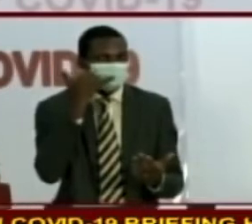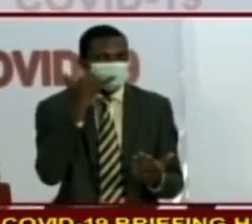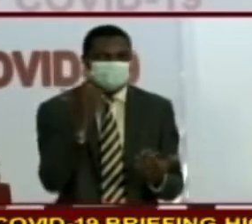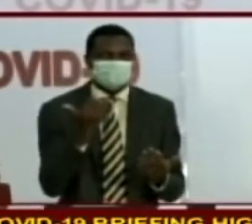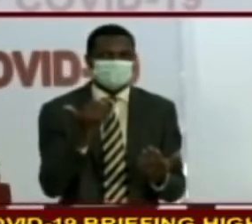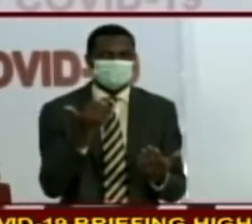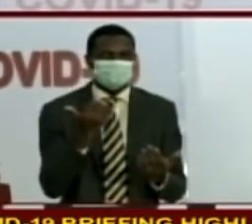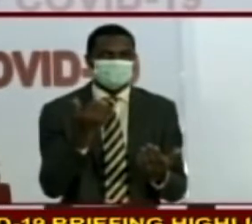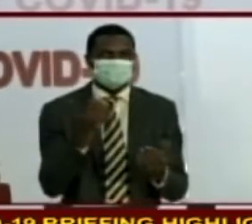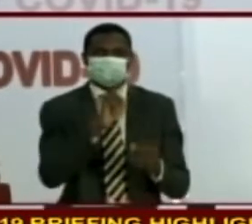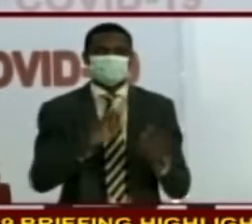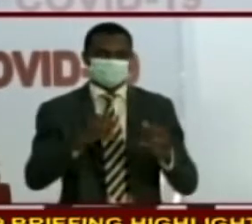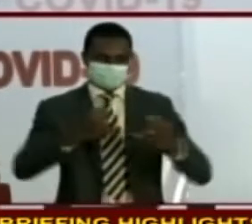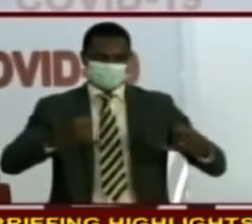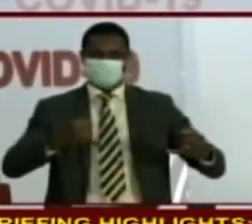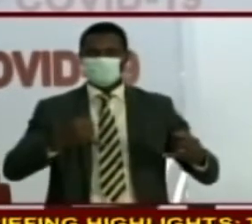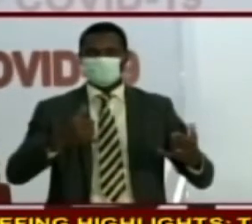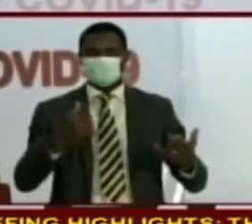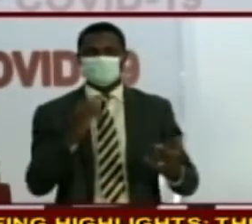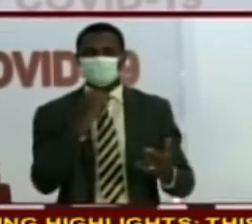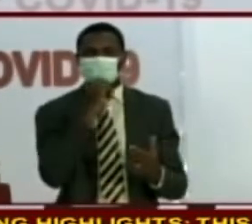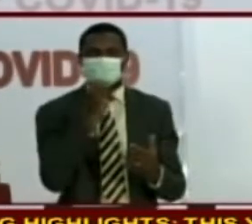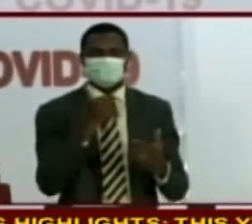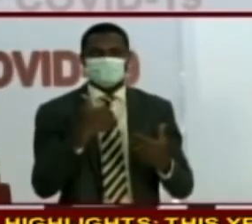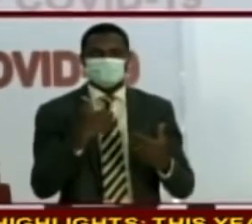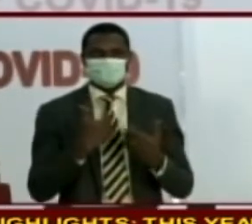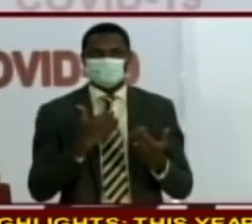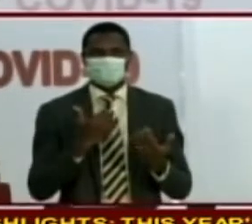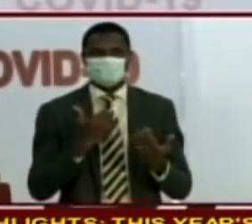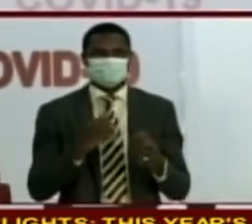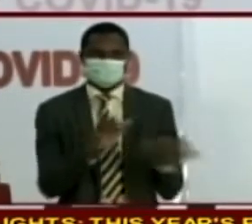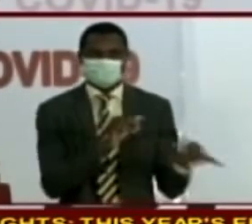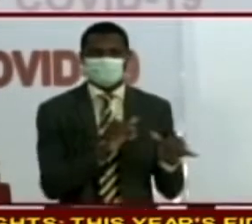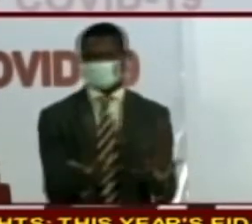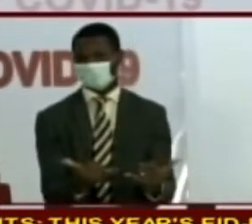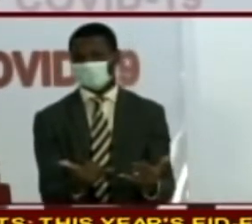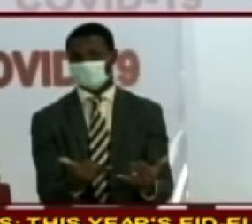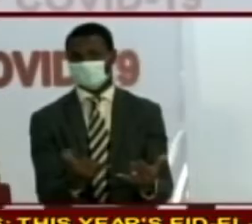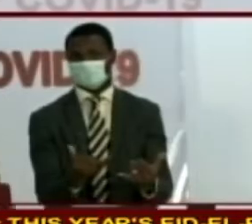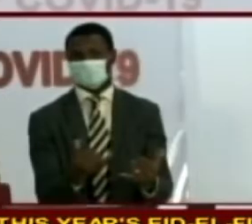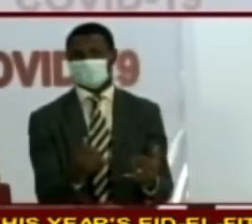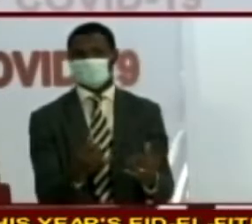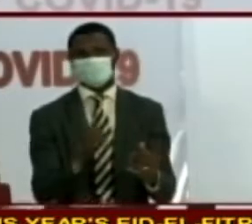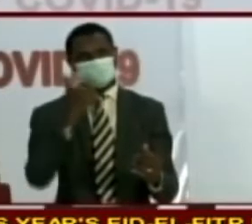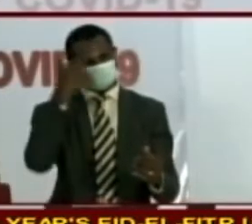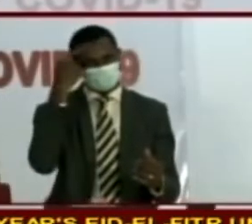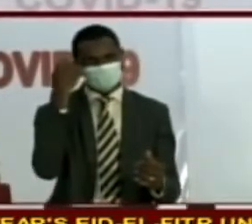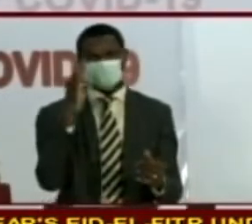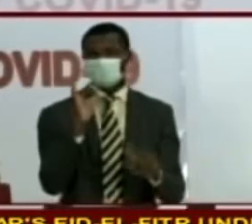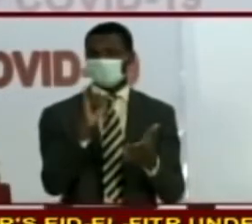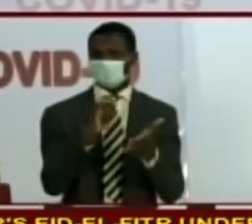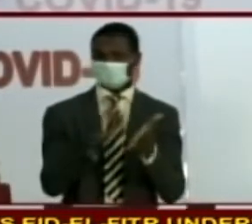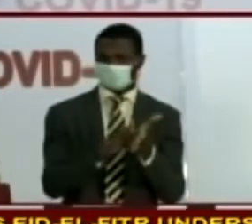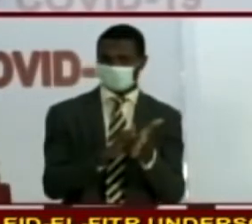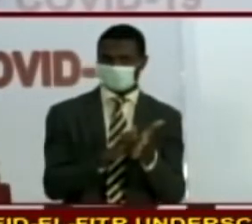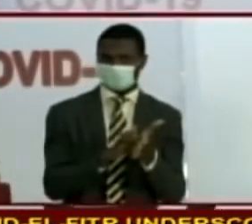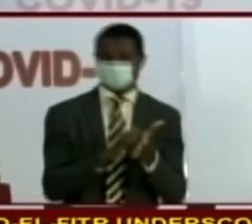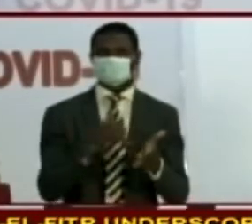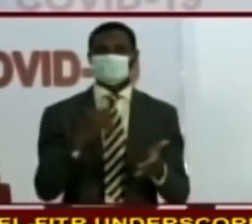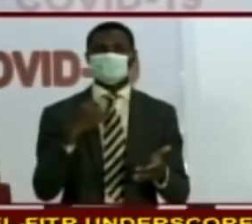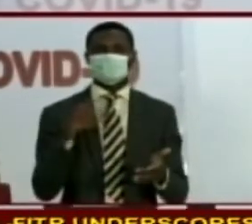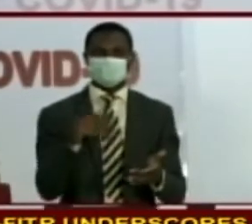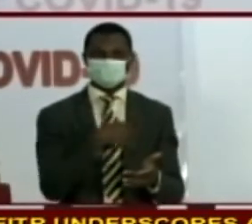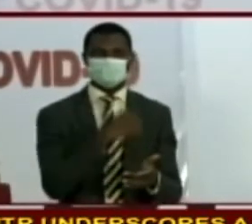communication. Even trial was not in place at that moment. So because of that, and the lack of